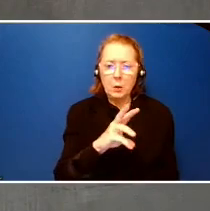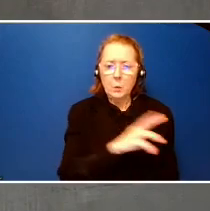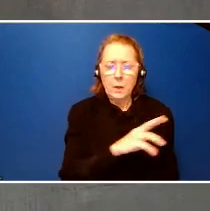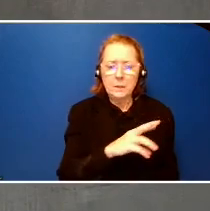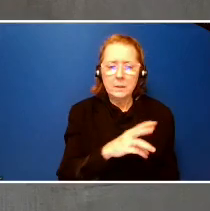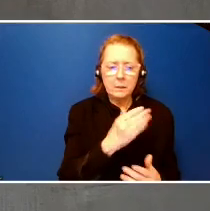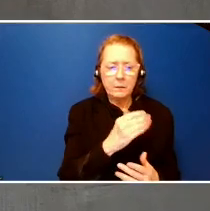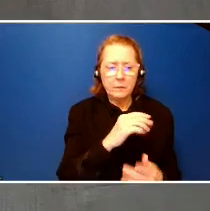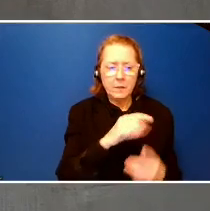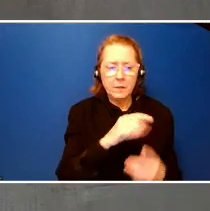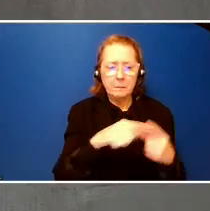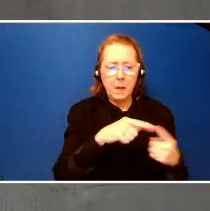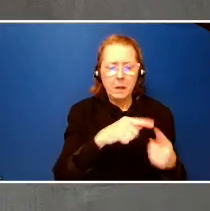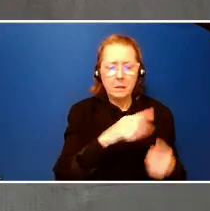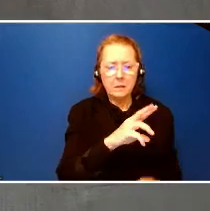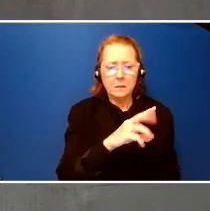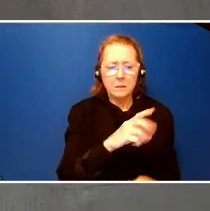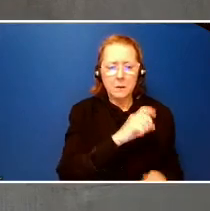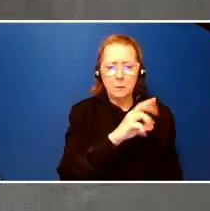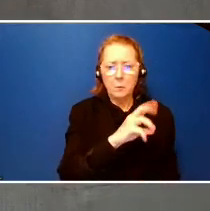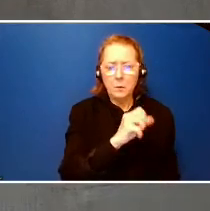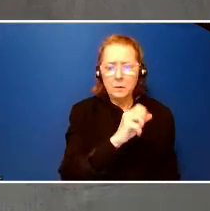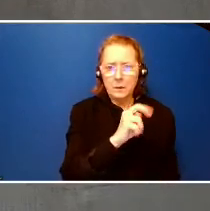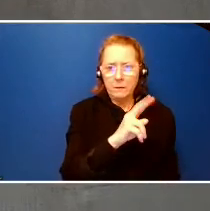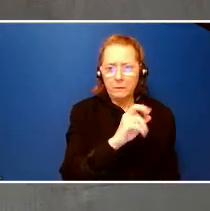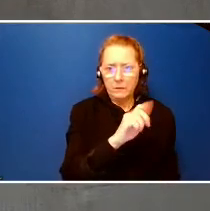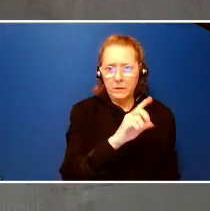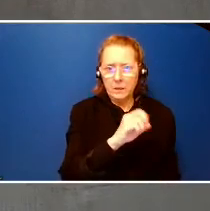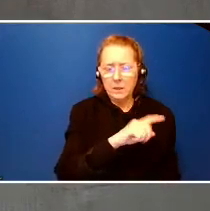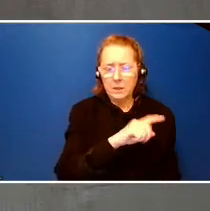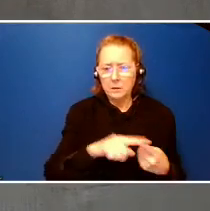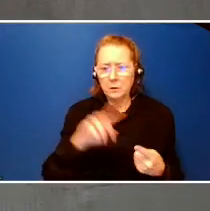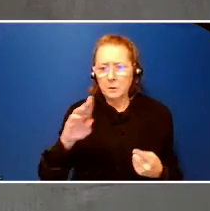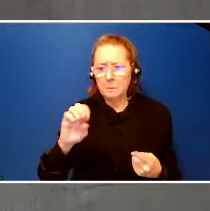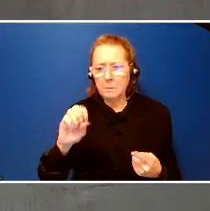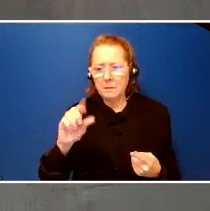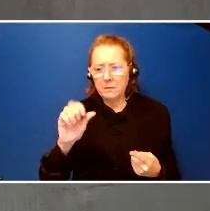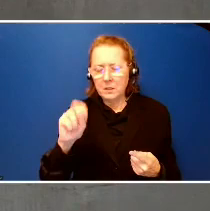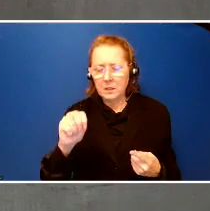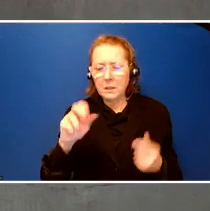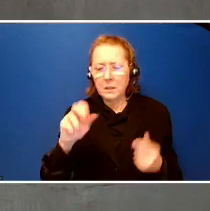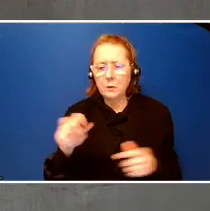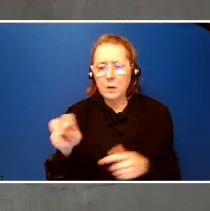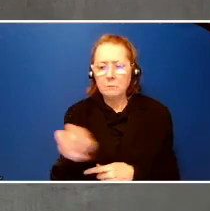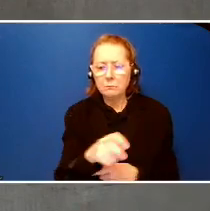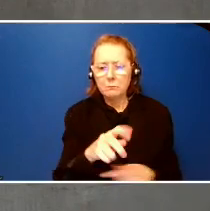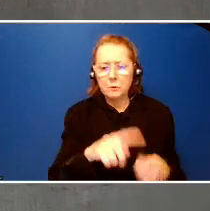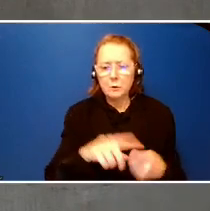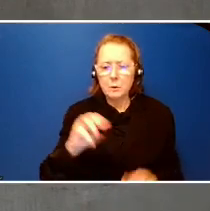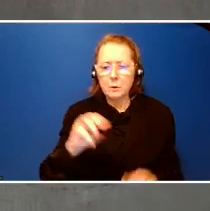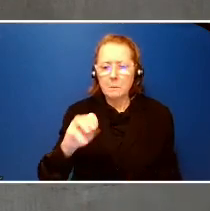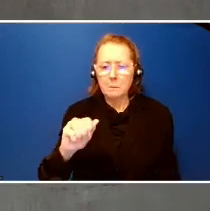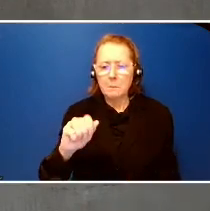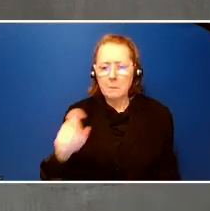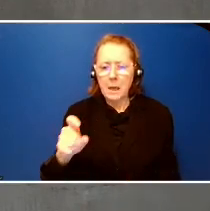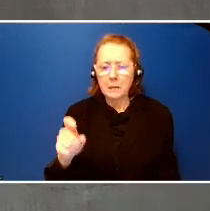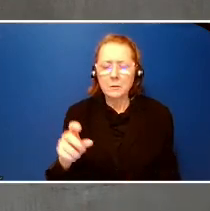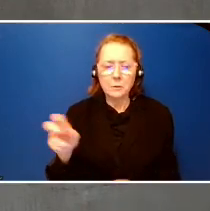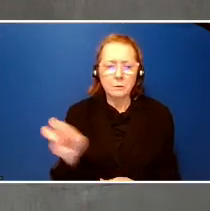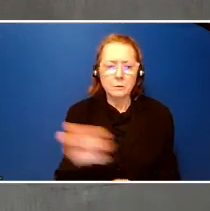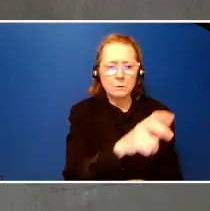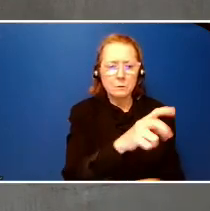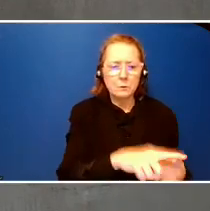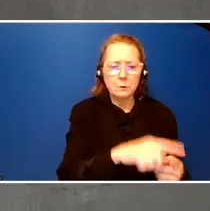Wilsonville all the way up to Beaverton, and there you can connect to Max, go on into either Hillsboro or Portland. So it would be a